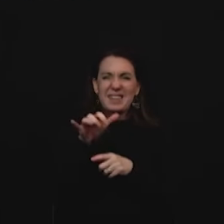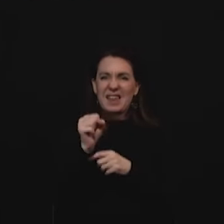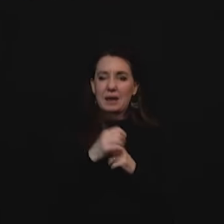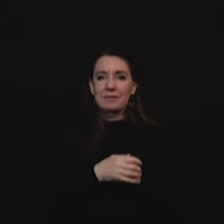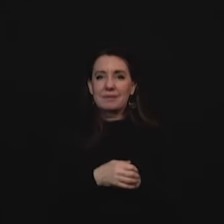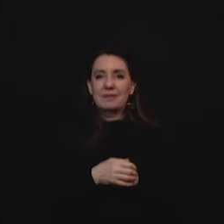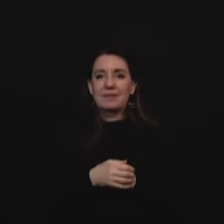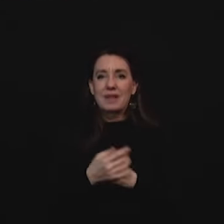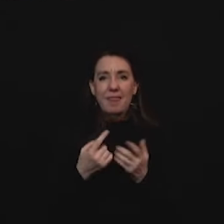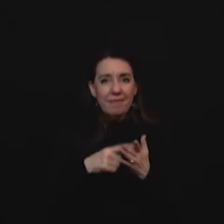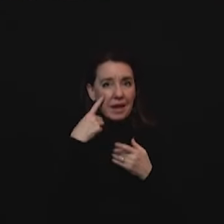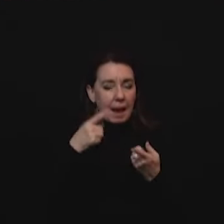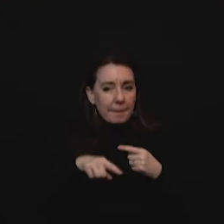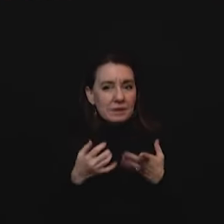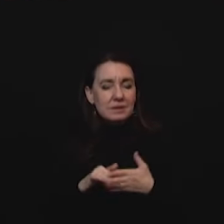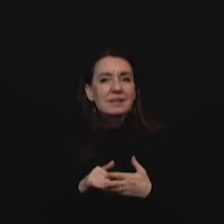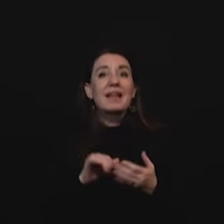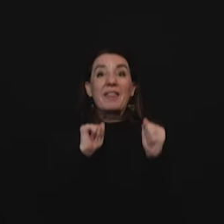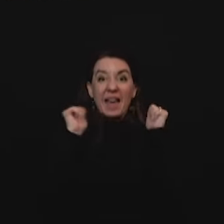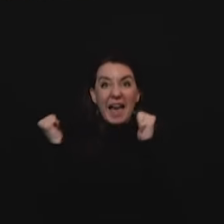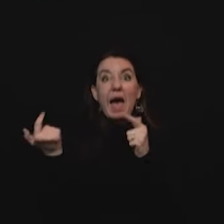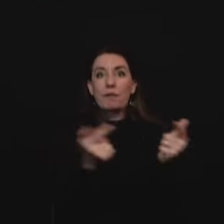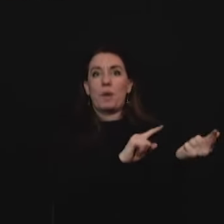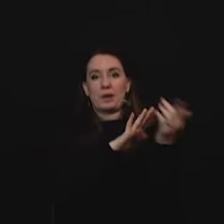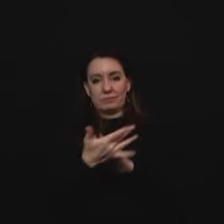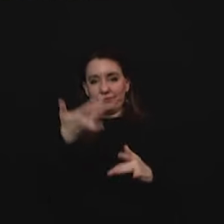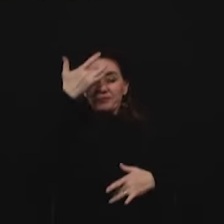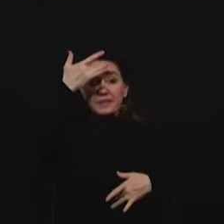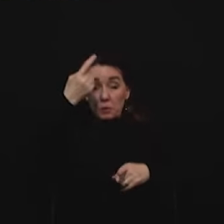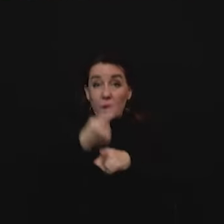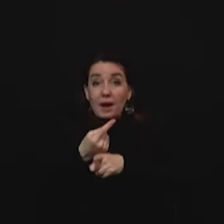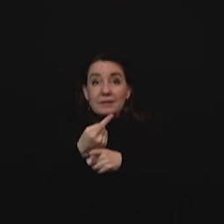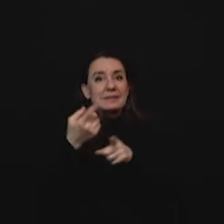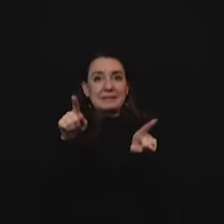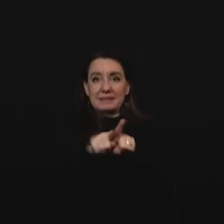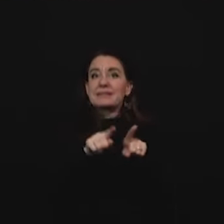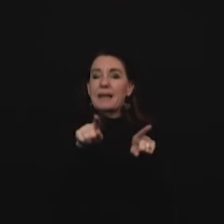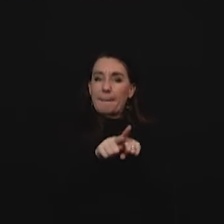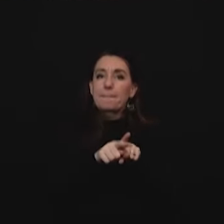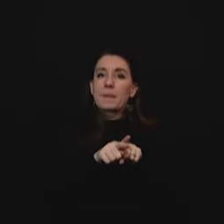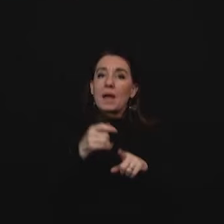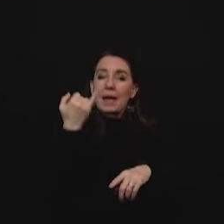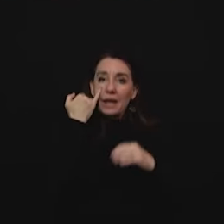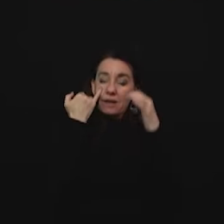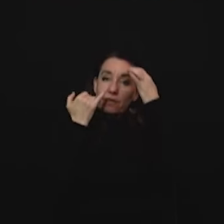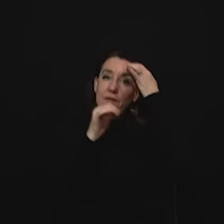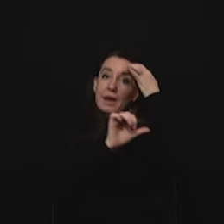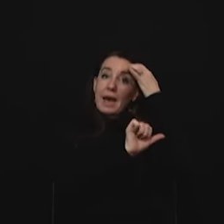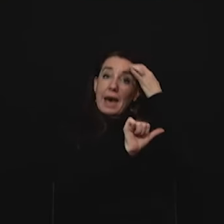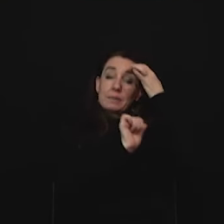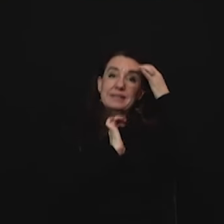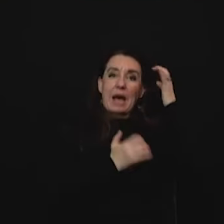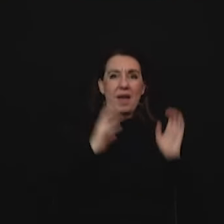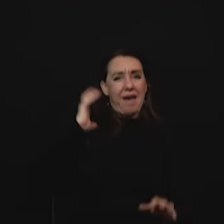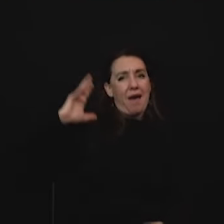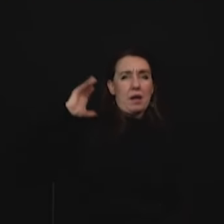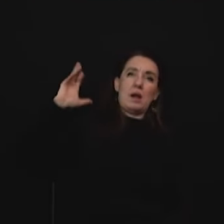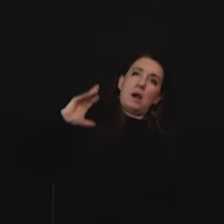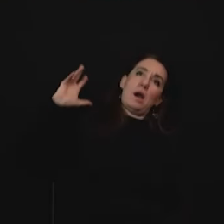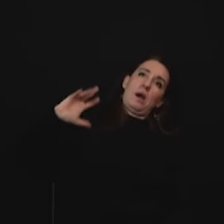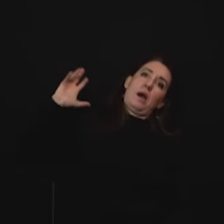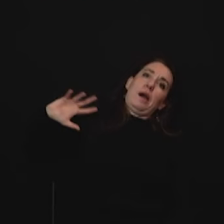Yeah. Yeah, what do you think? Everybody gets it, right? That's kind of what happens. So if Adam is our